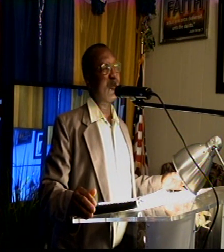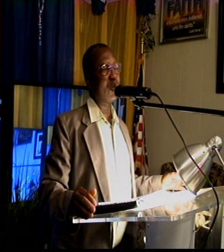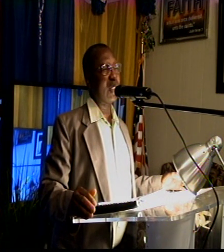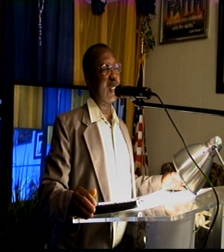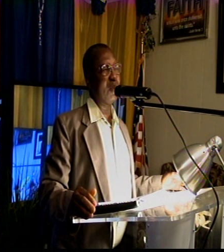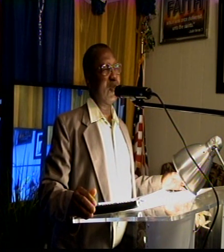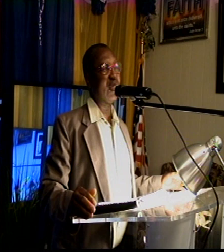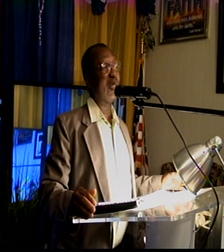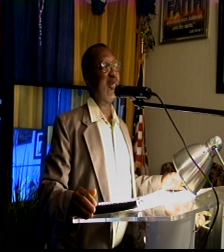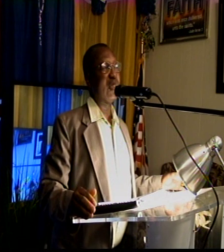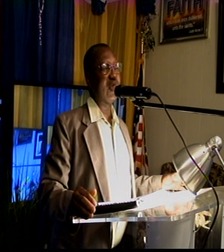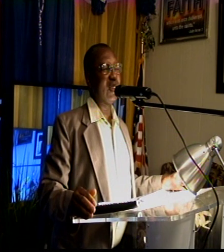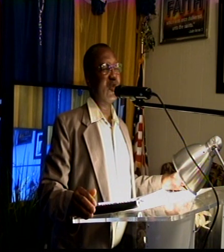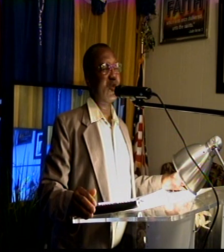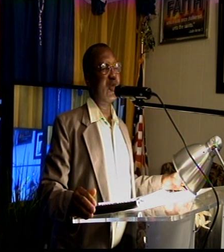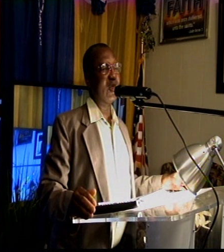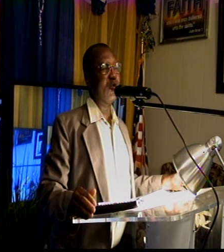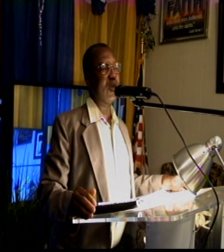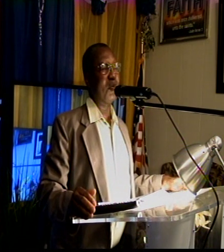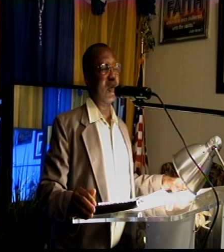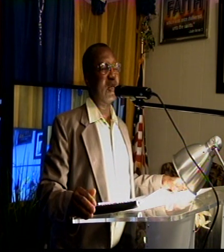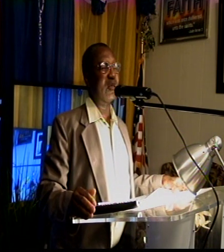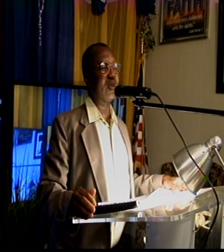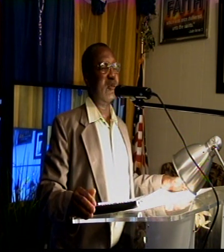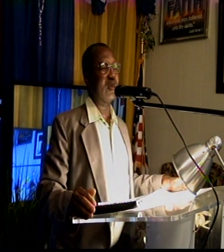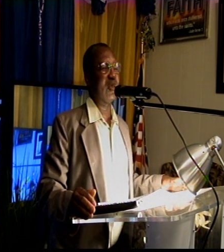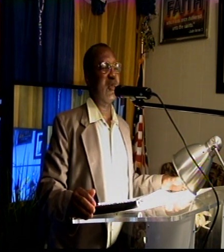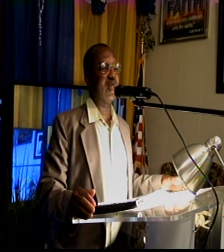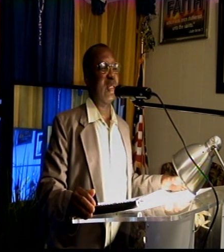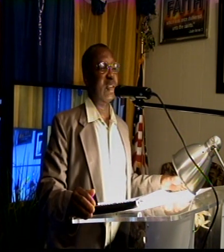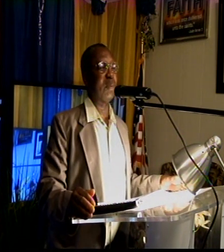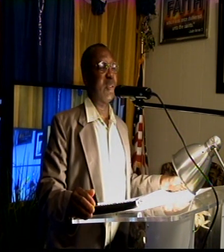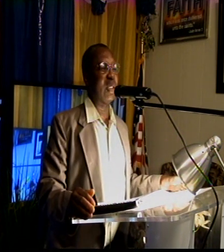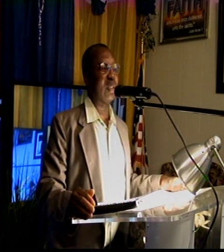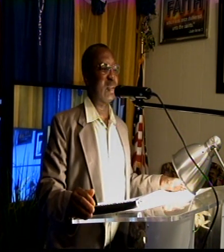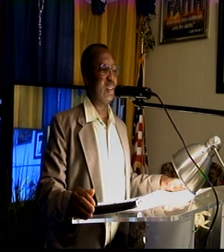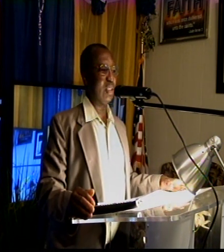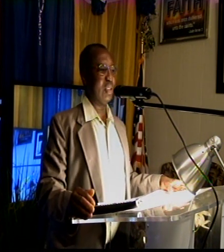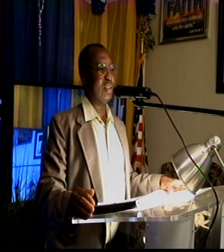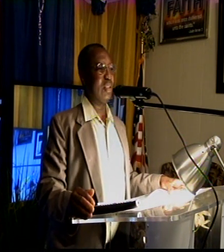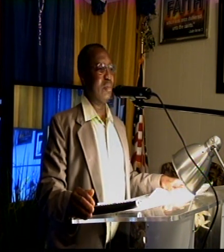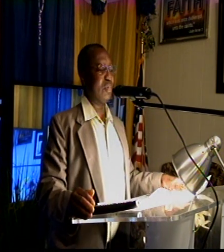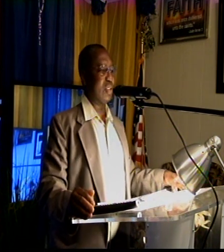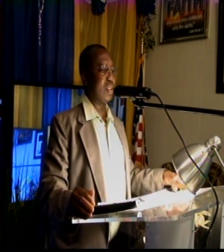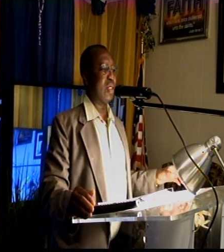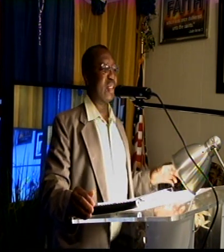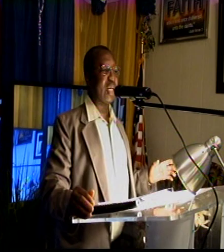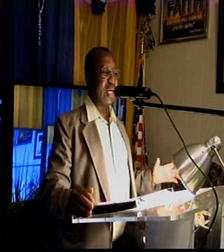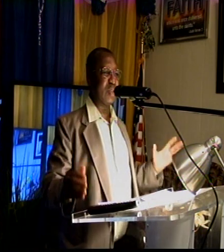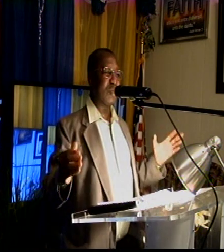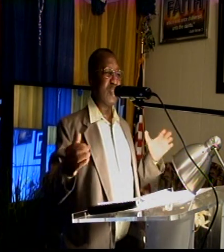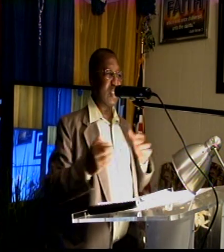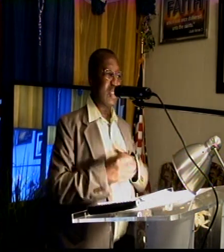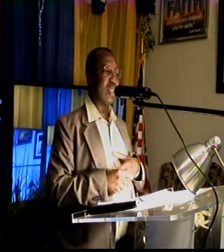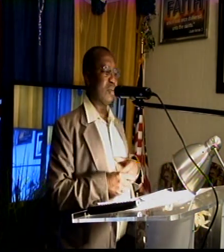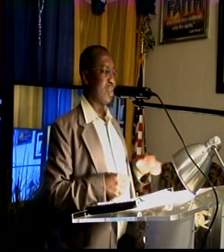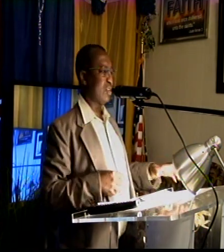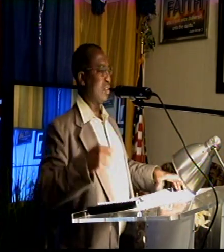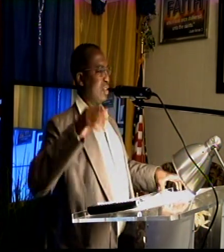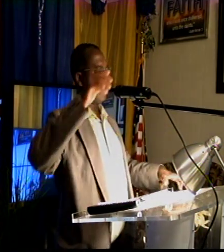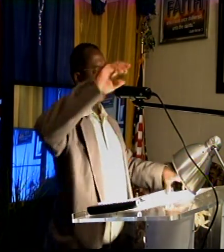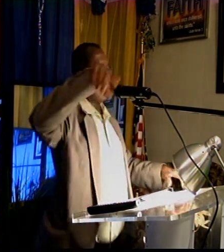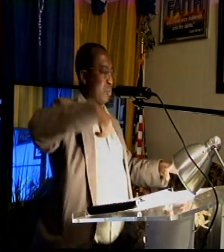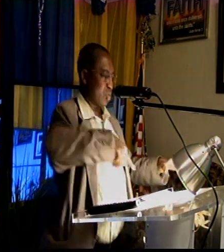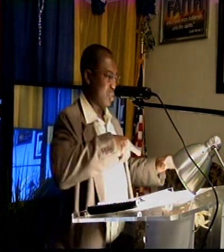name. So shall it be. In Jesus' name we pray. Let's say amen. Amen. Let's learn how to be saying